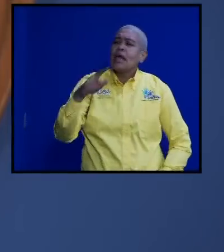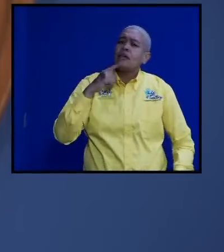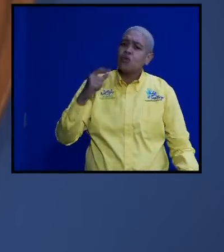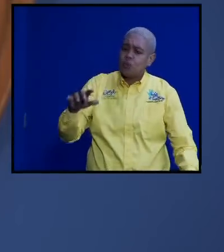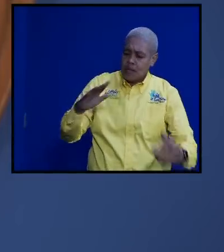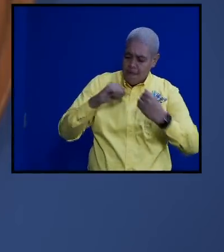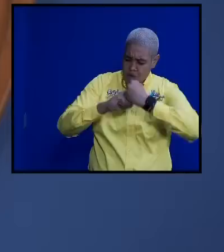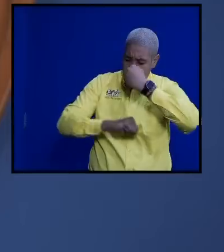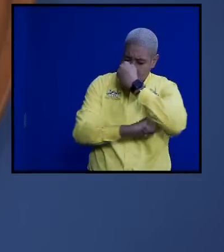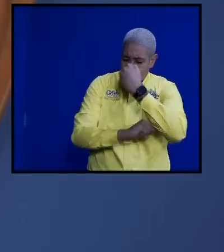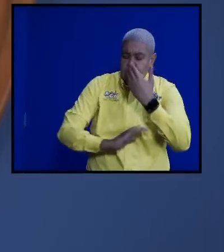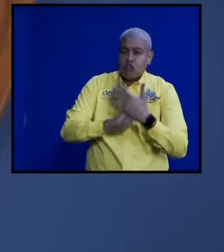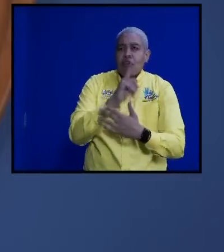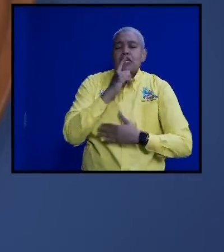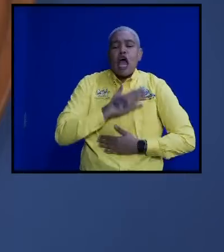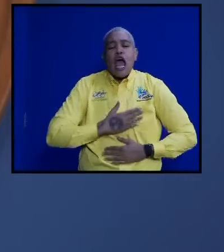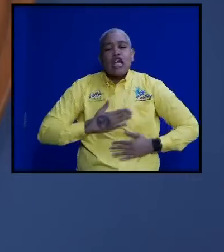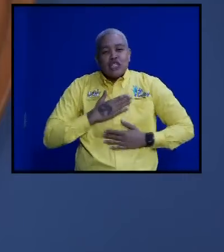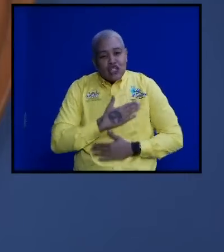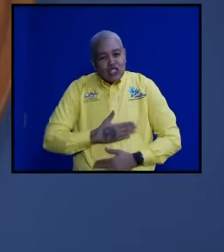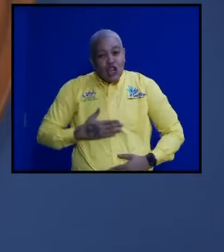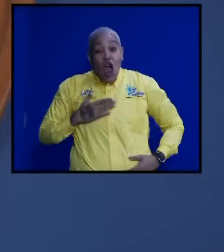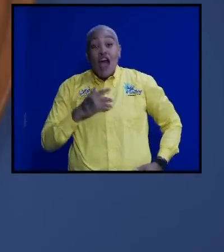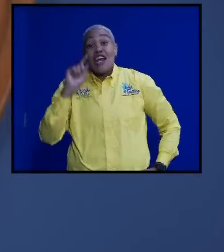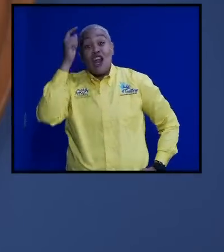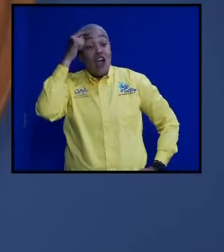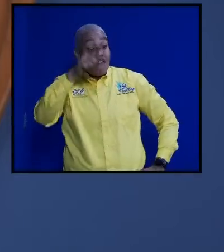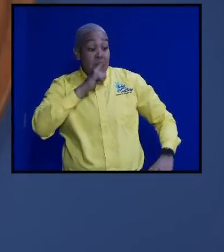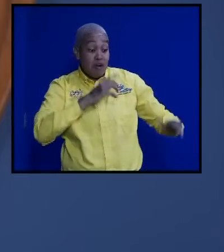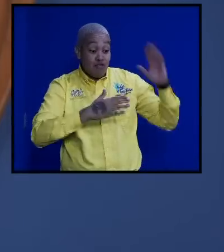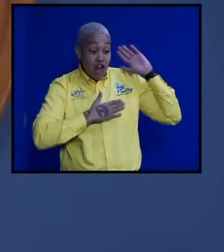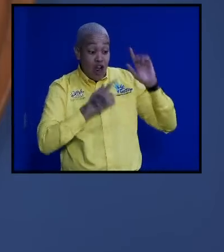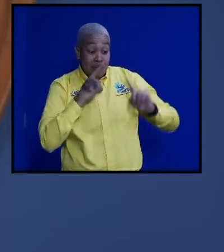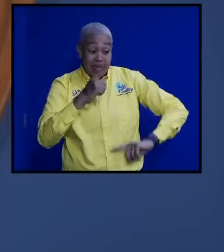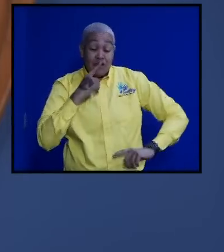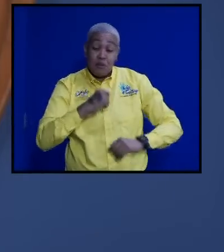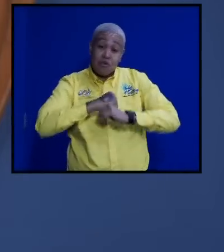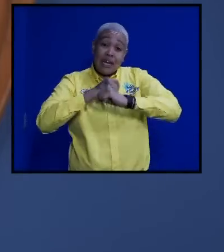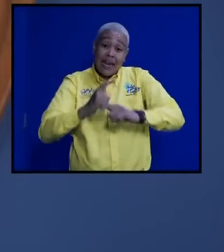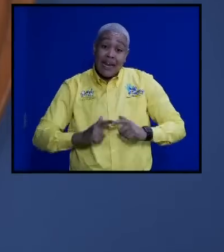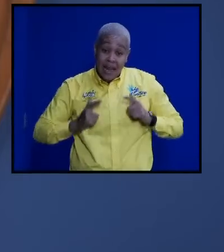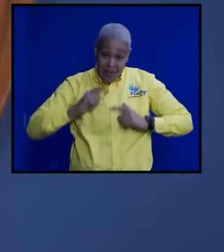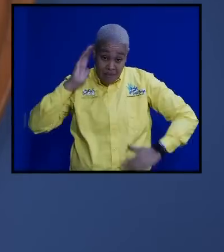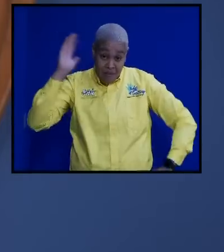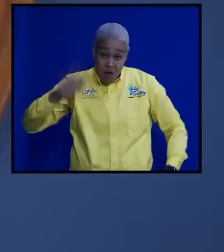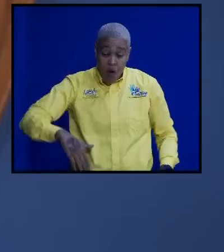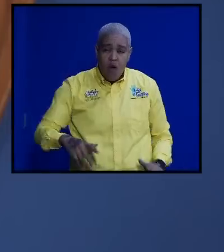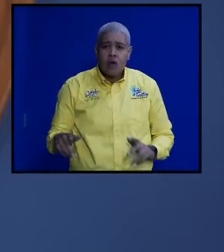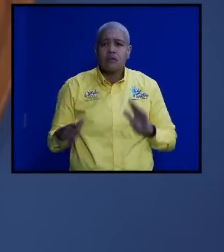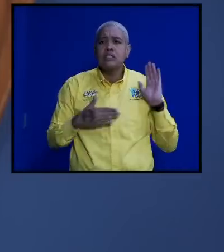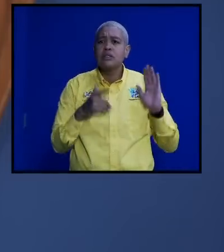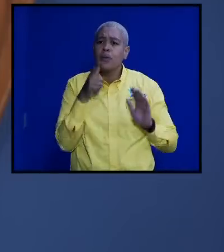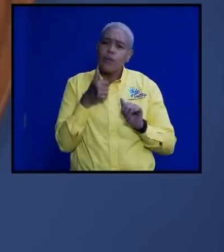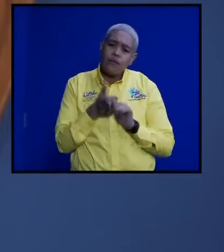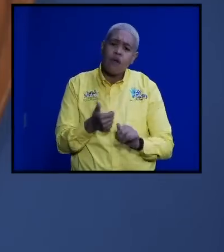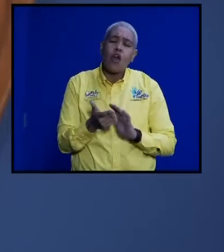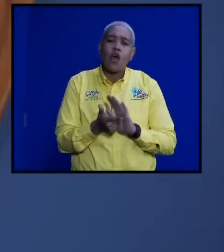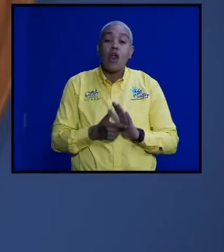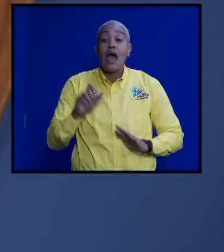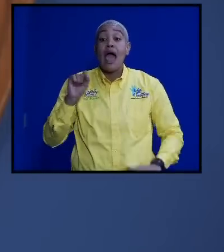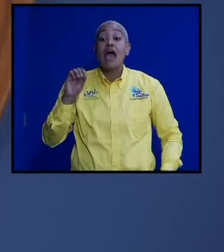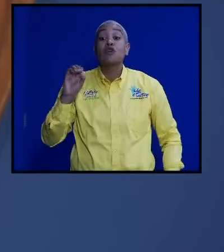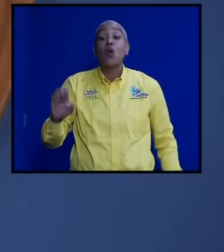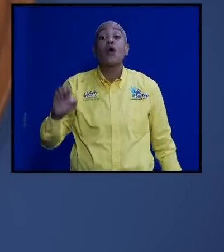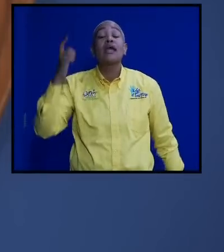their fundamental rights and enjoy it. The government's commitment is to protect the lives of all law-abiding citizens. The state of public emergency is